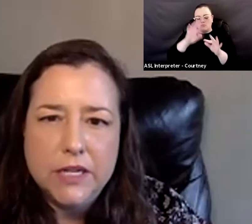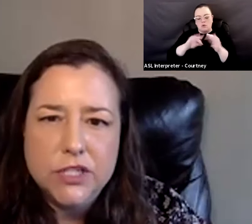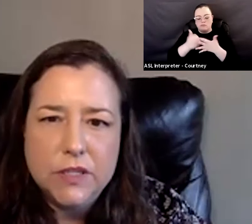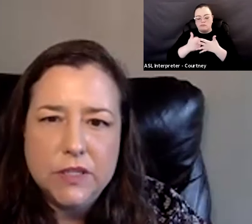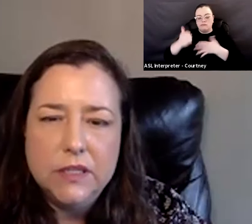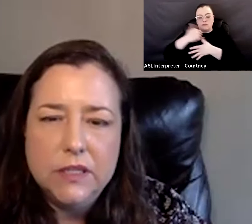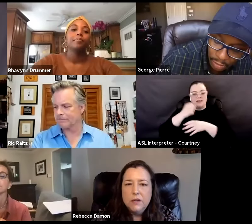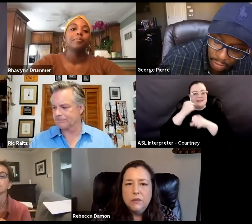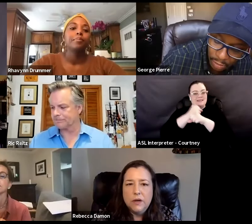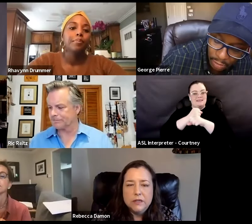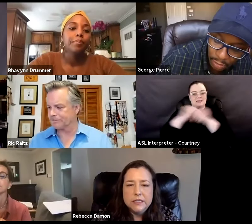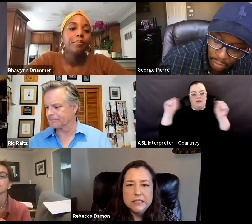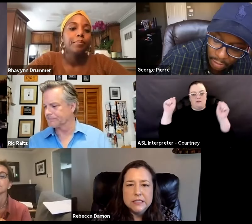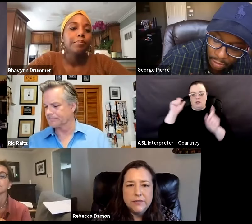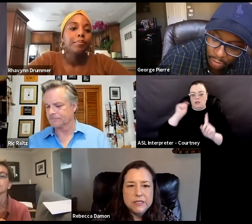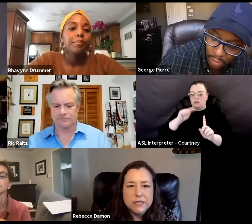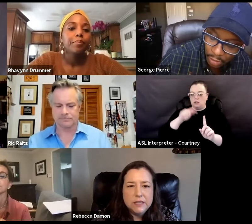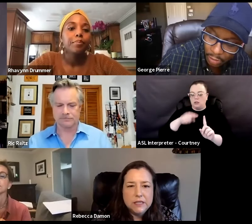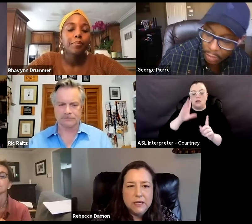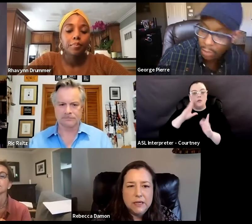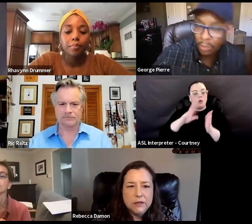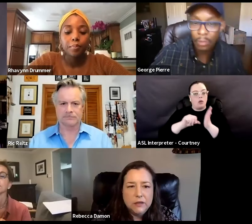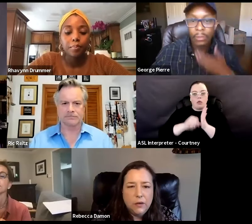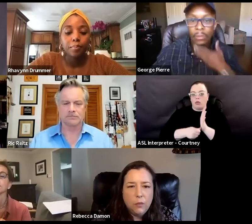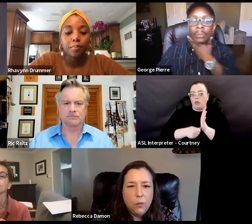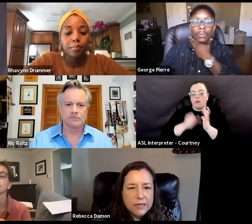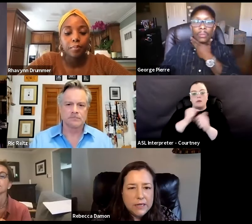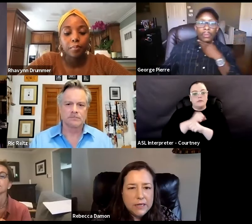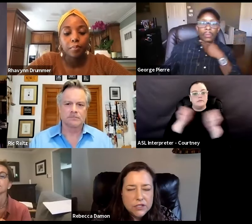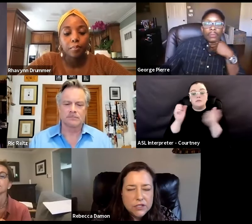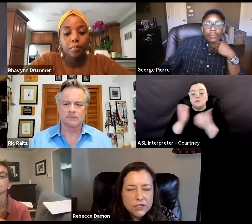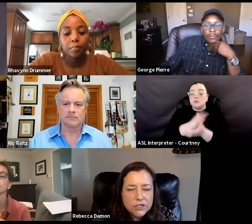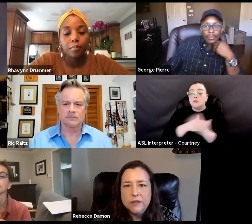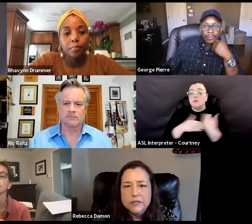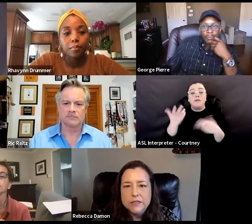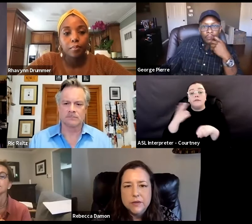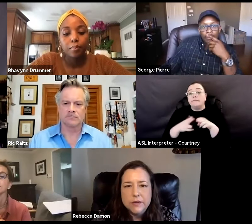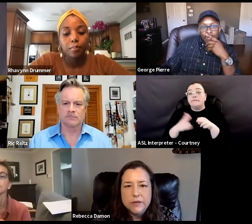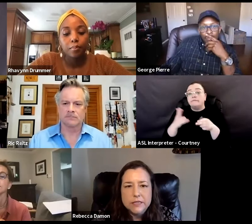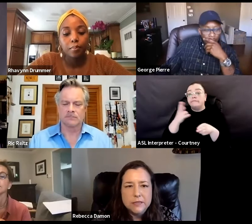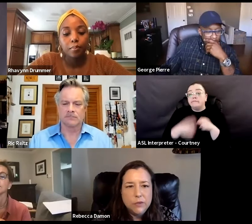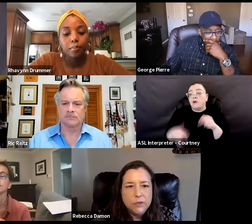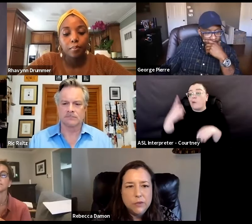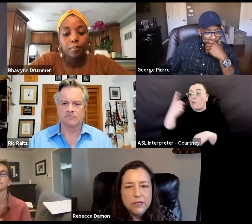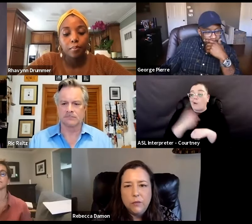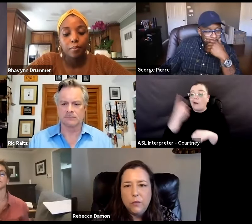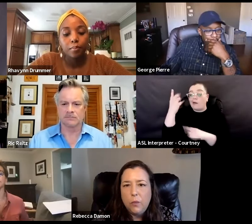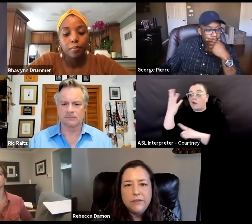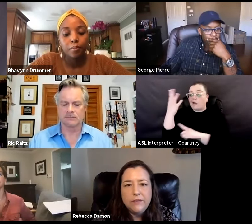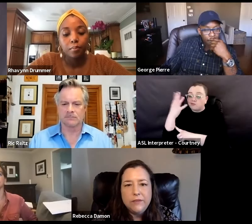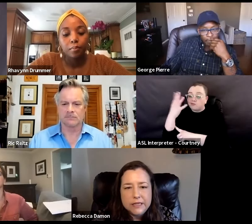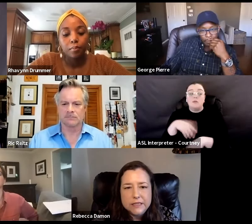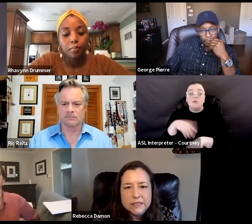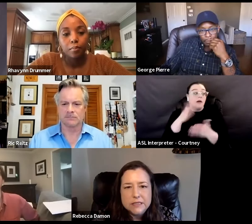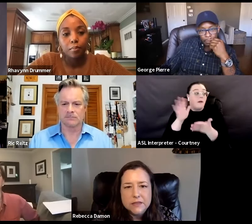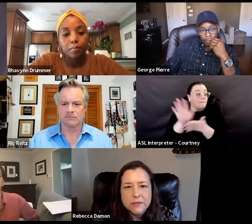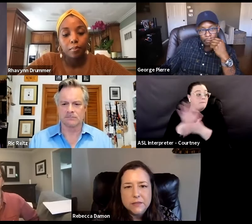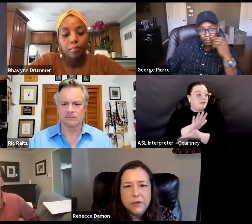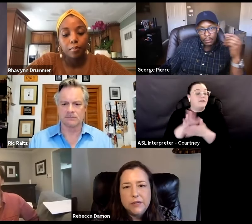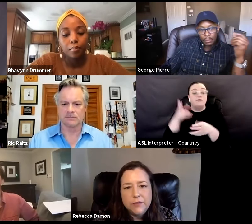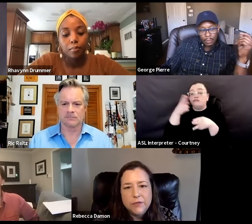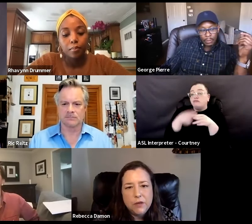of production, regardless if it's a one-day shoot, regardless whether it's a movie, whatever it is,